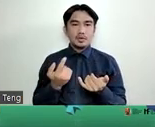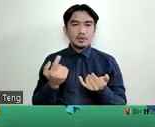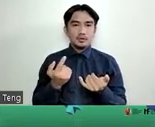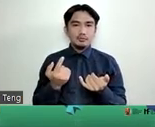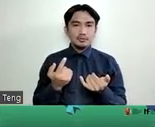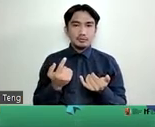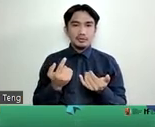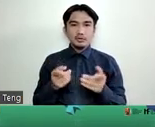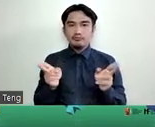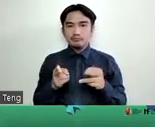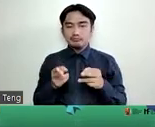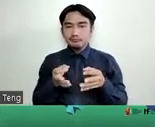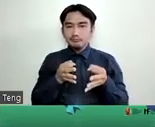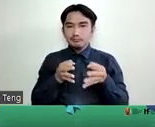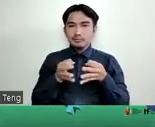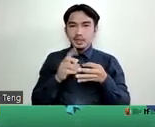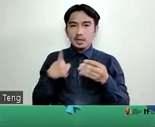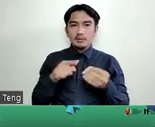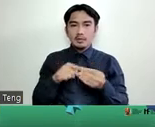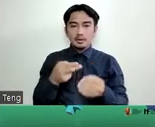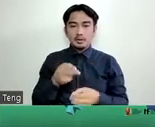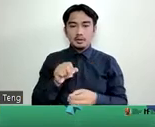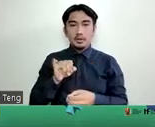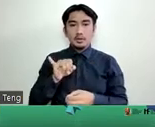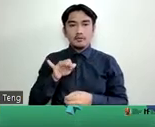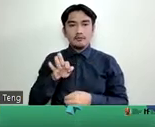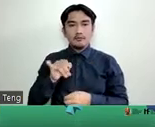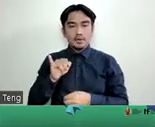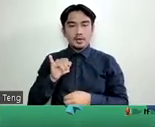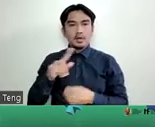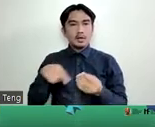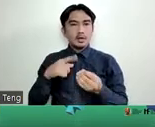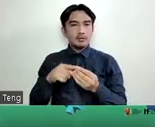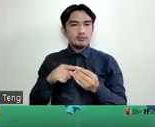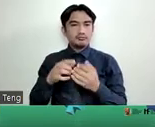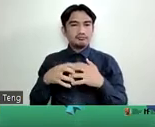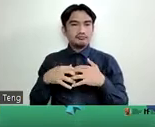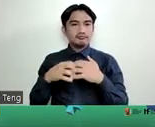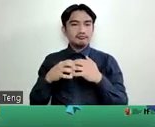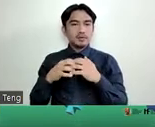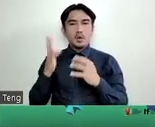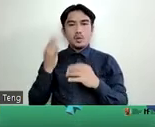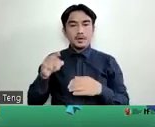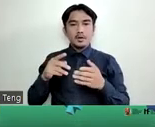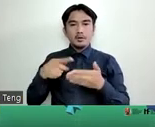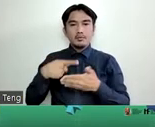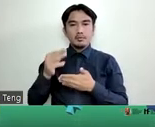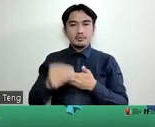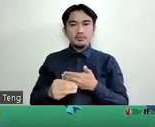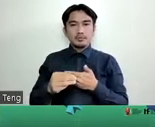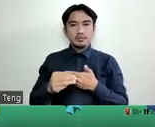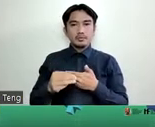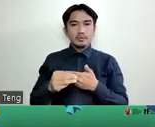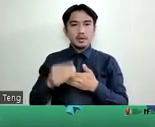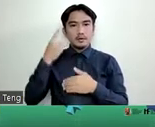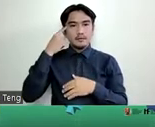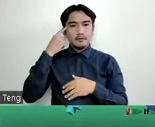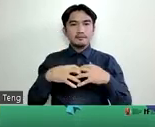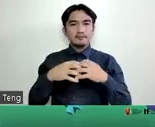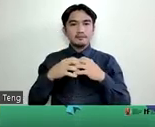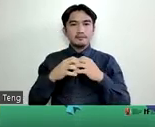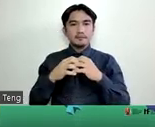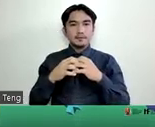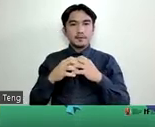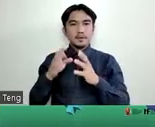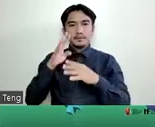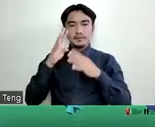what is HIFI, Benilde Trailblazer Startup, and why are we doing this, the Benilde Trailblazer Startup.